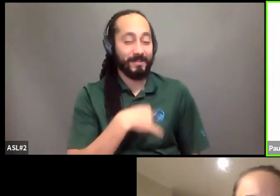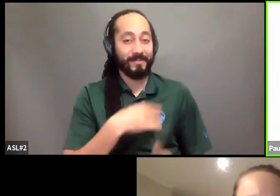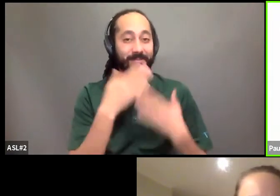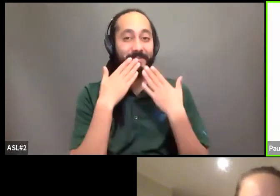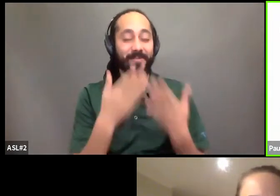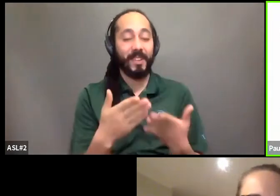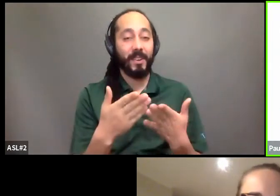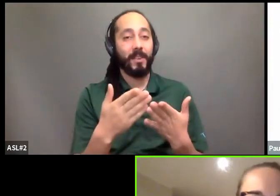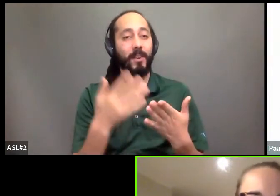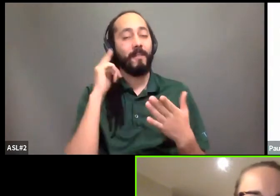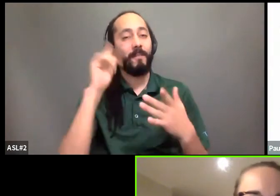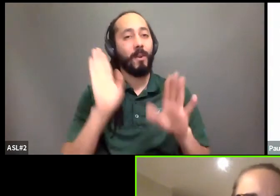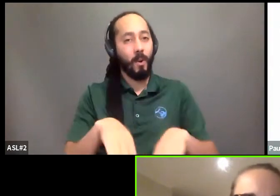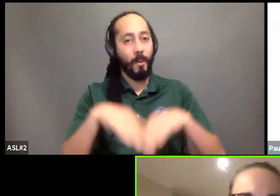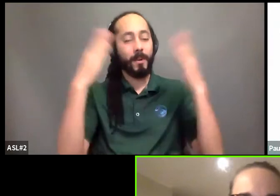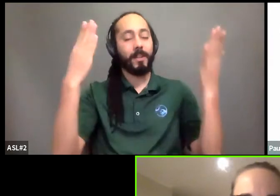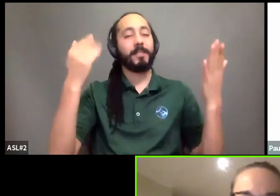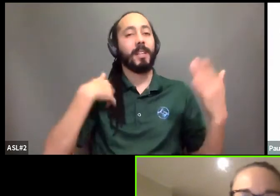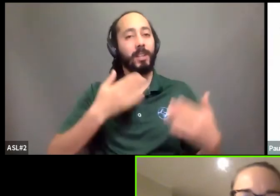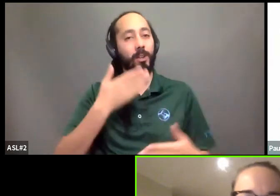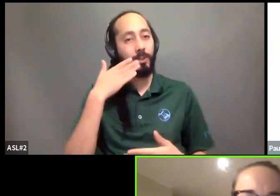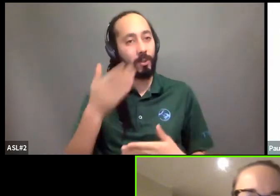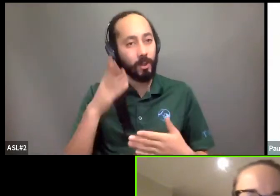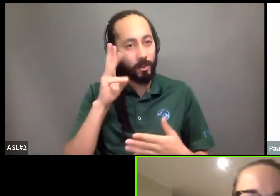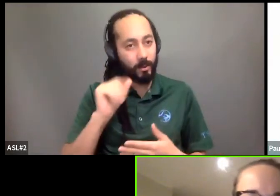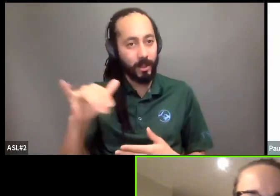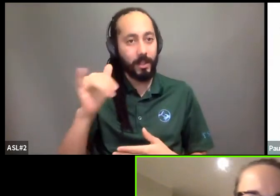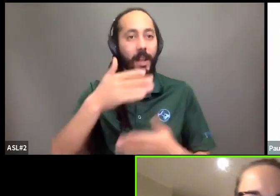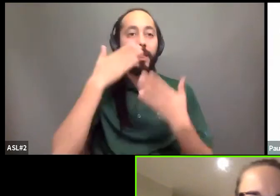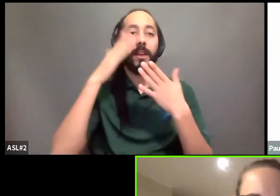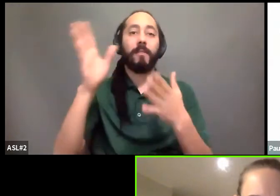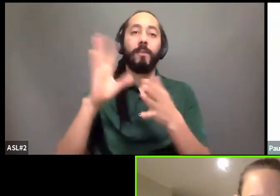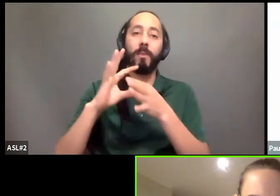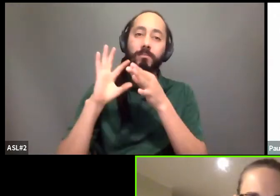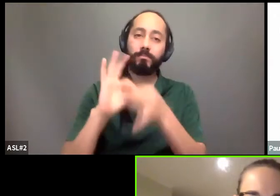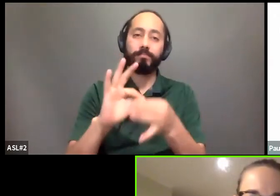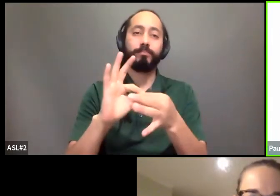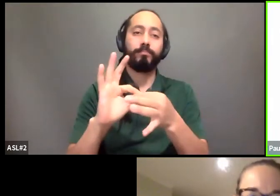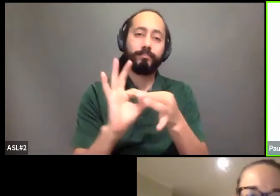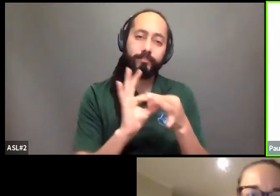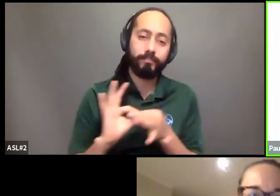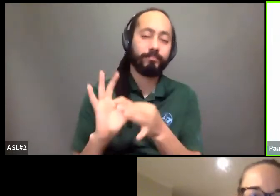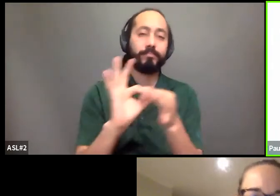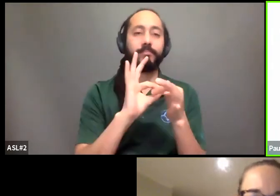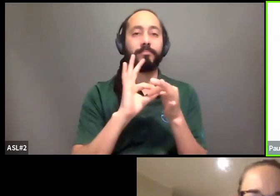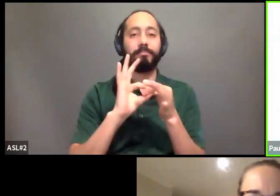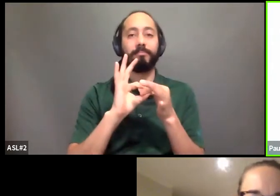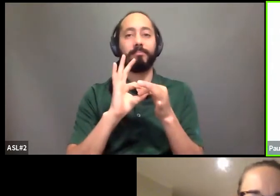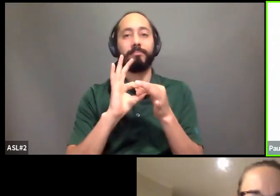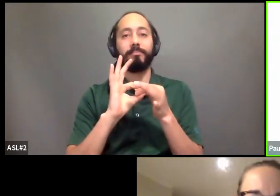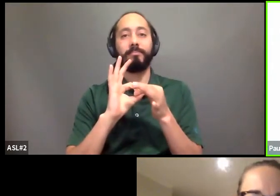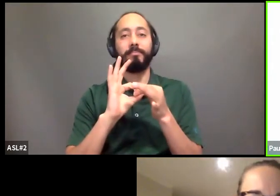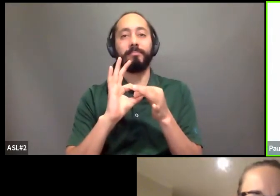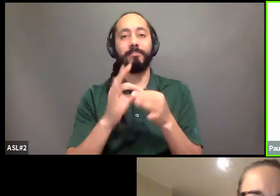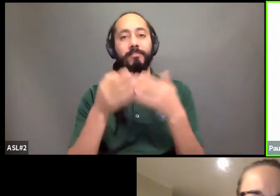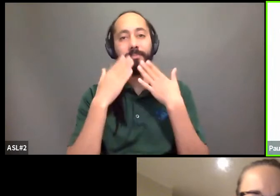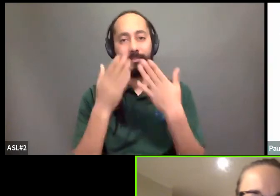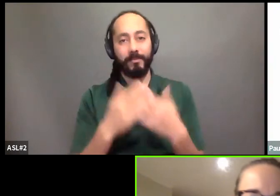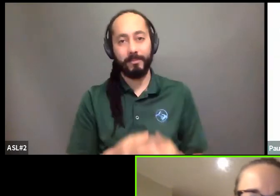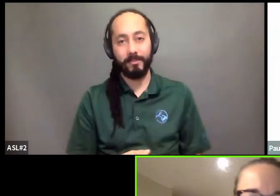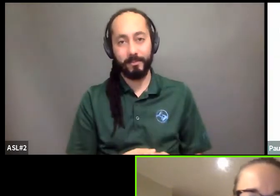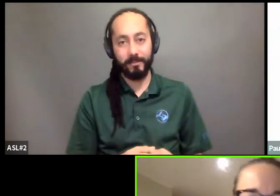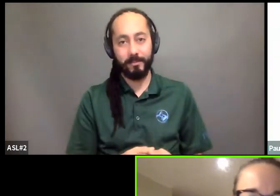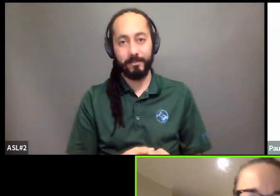opening us up in a good way. Thank you for connecting us to the world, to